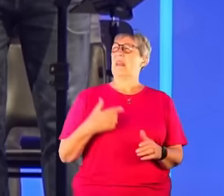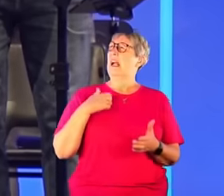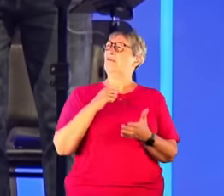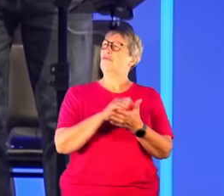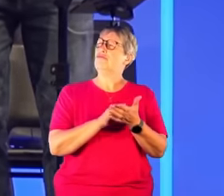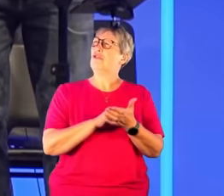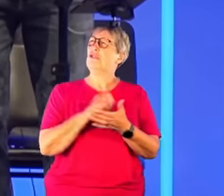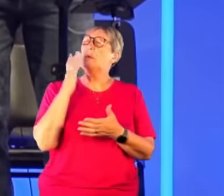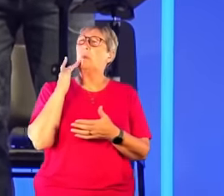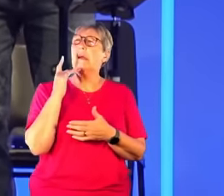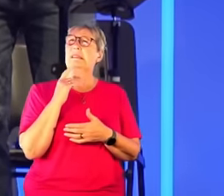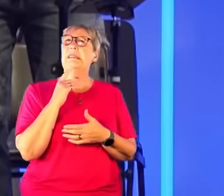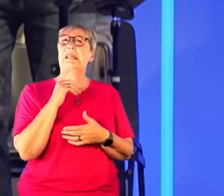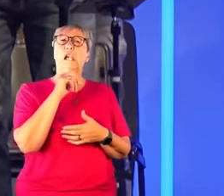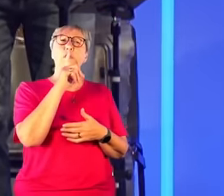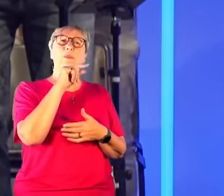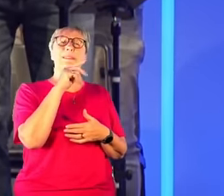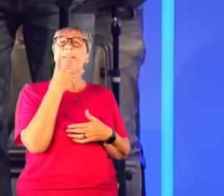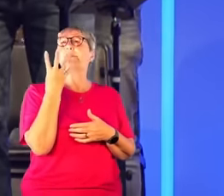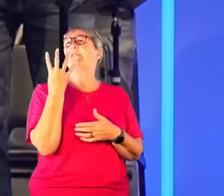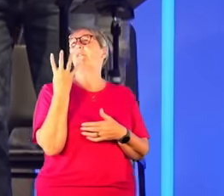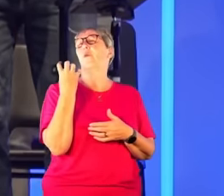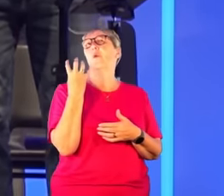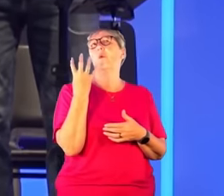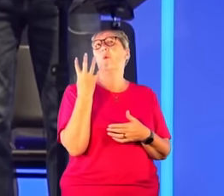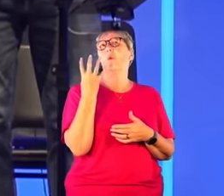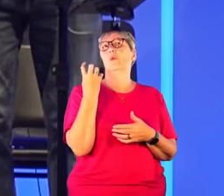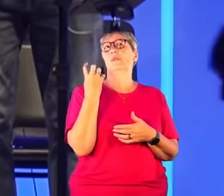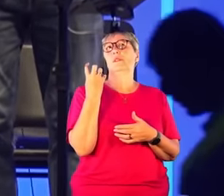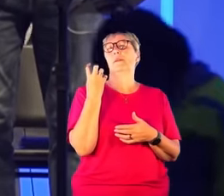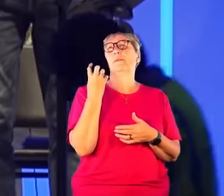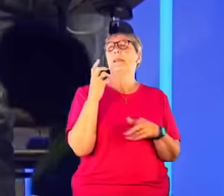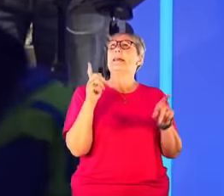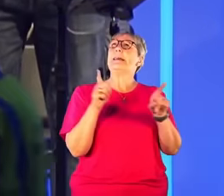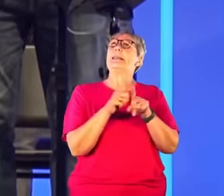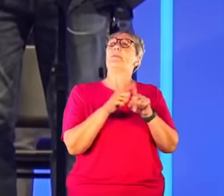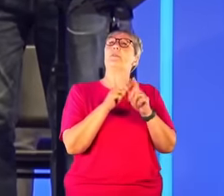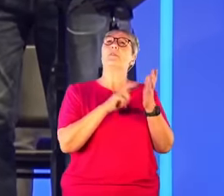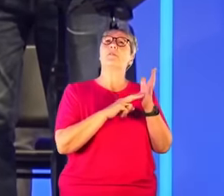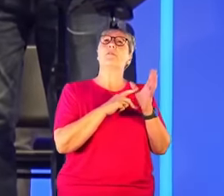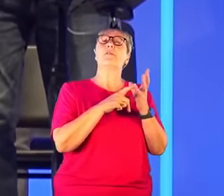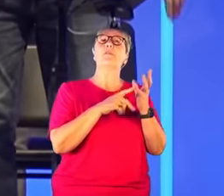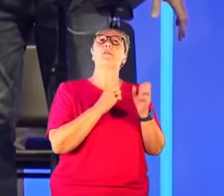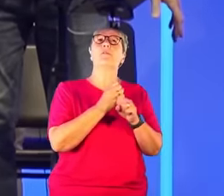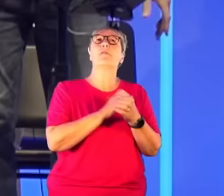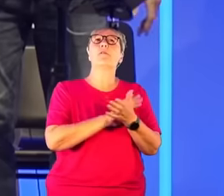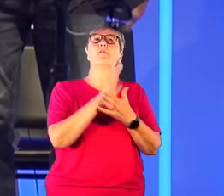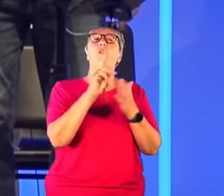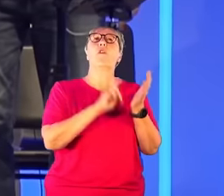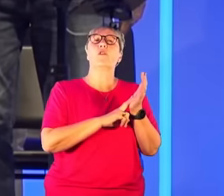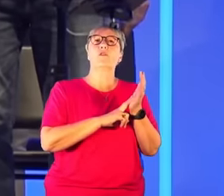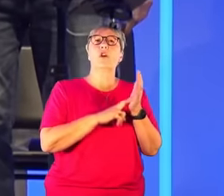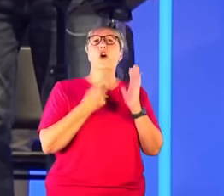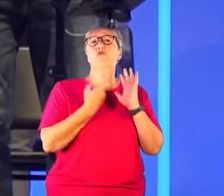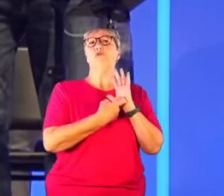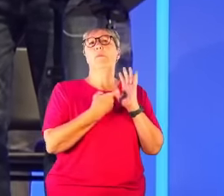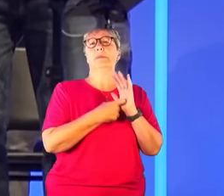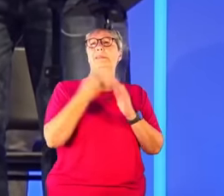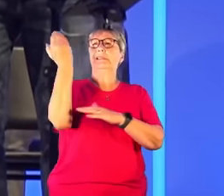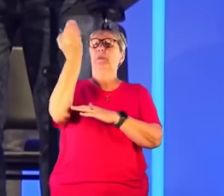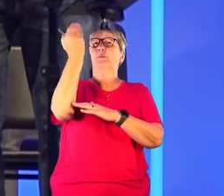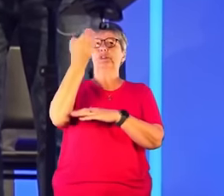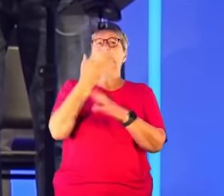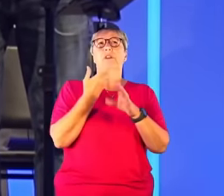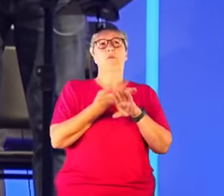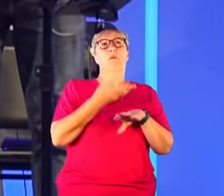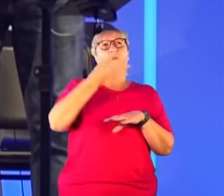in 2014. In fact, it was as Vaughan Roberts was preaching on Romans, and I